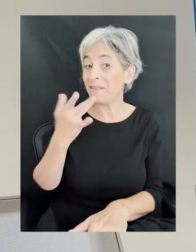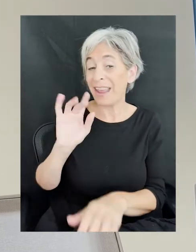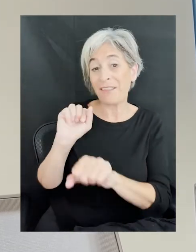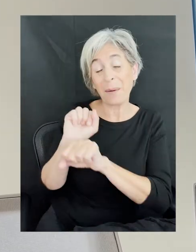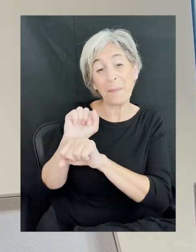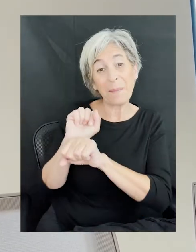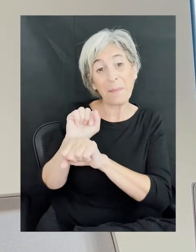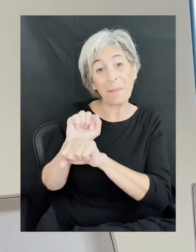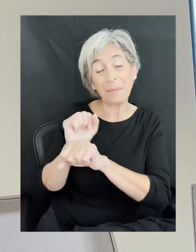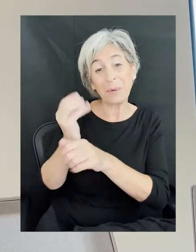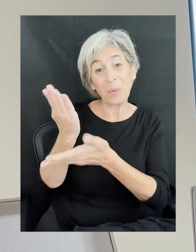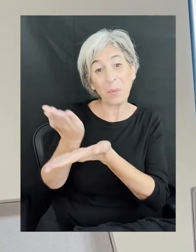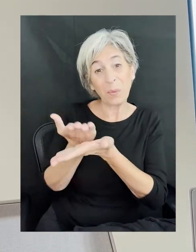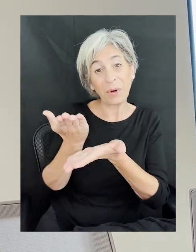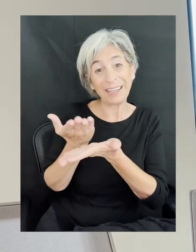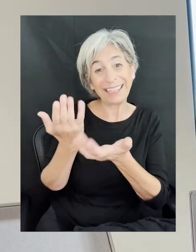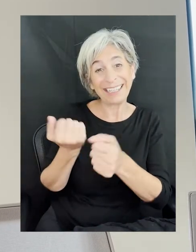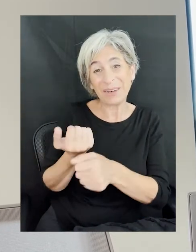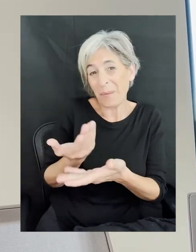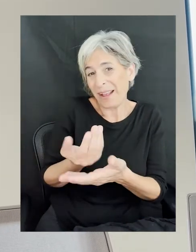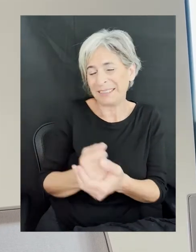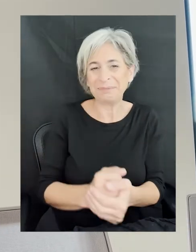of working here?